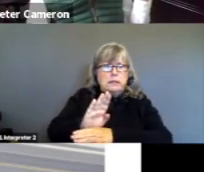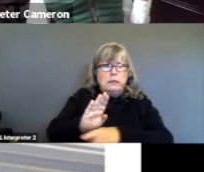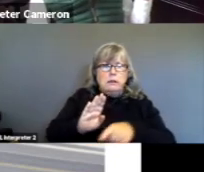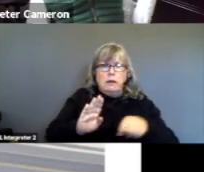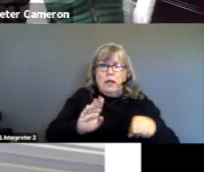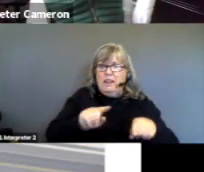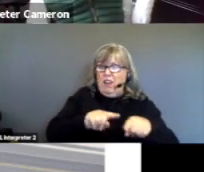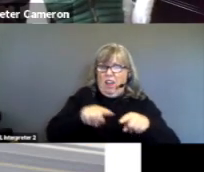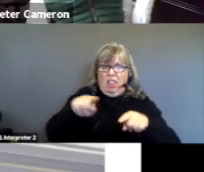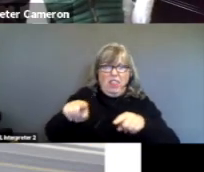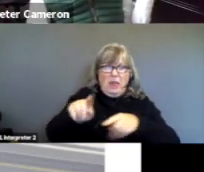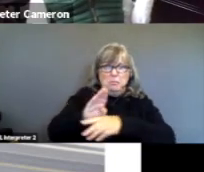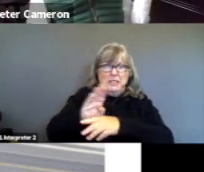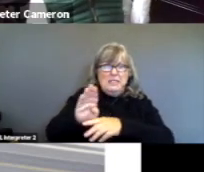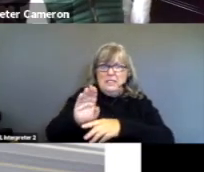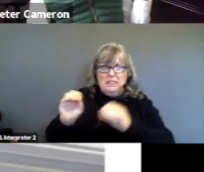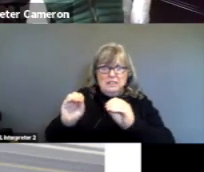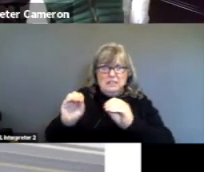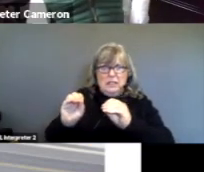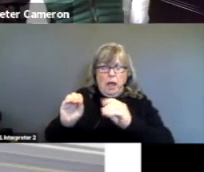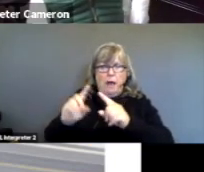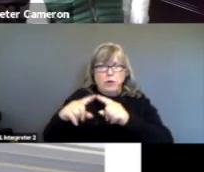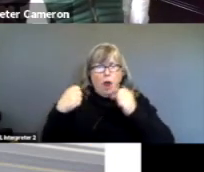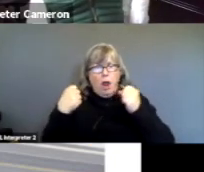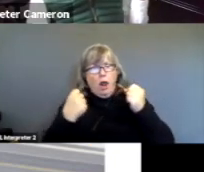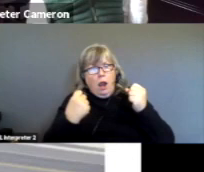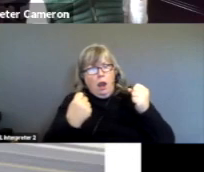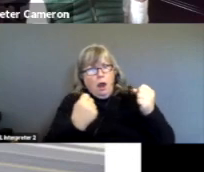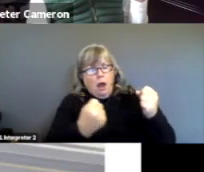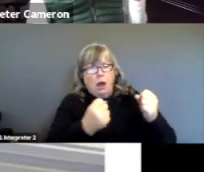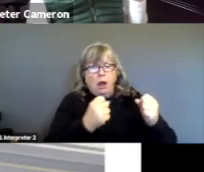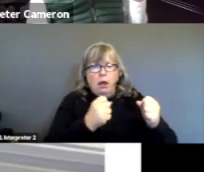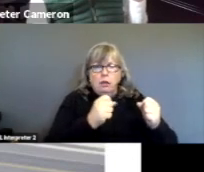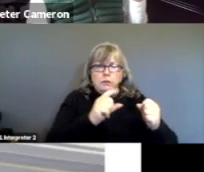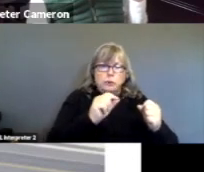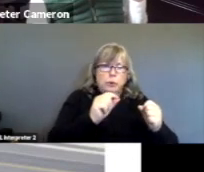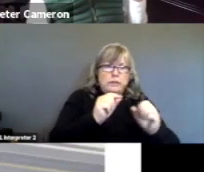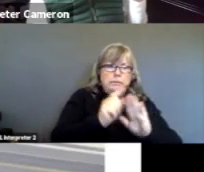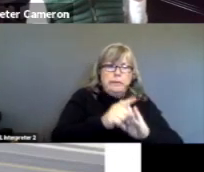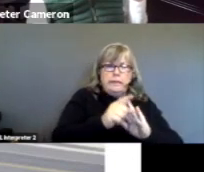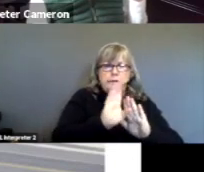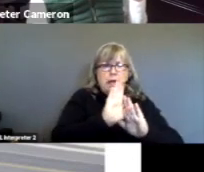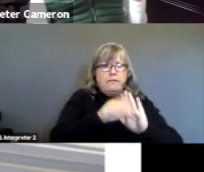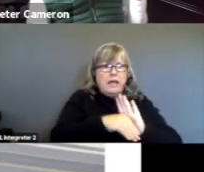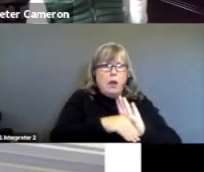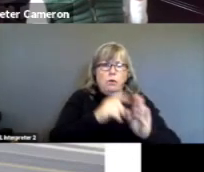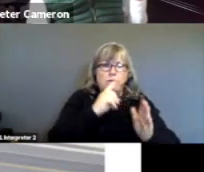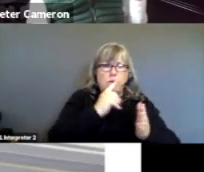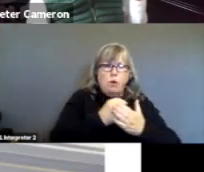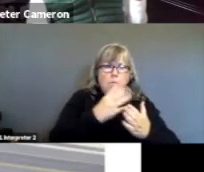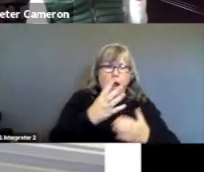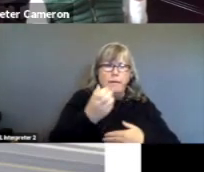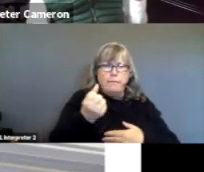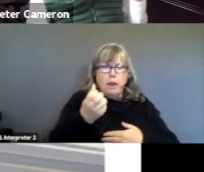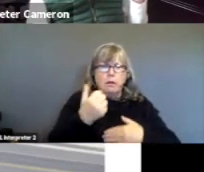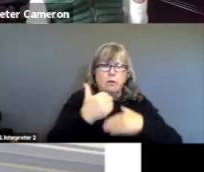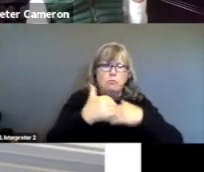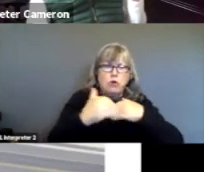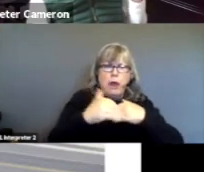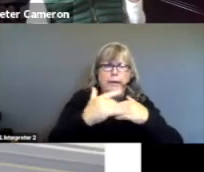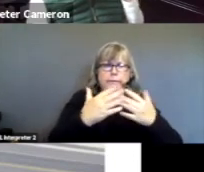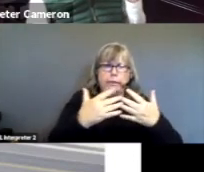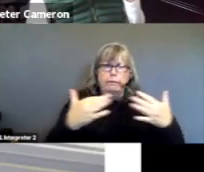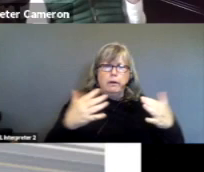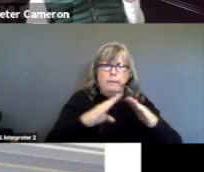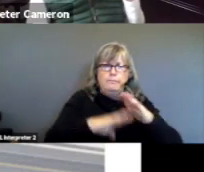of 20, maybe half an hour to literally get the milk and bread and basics.